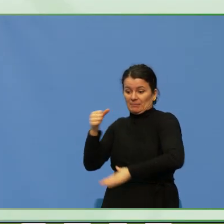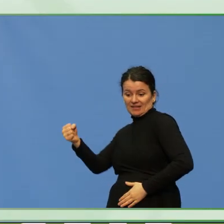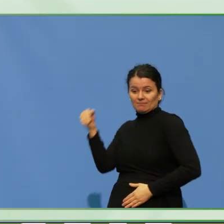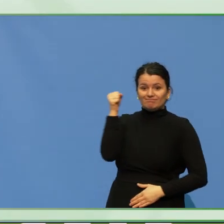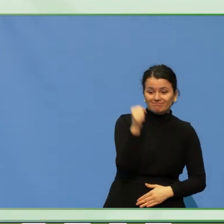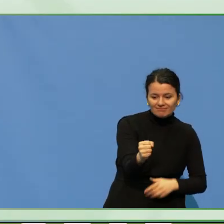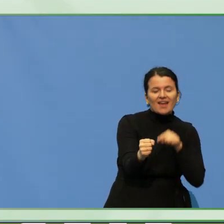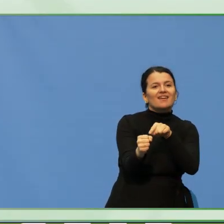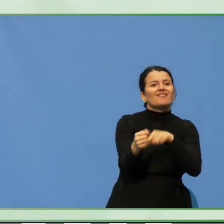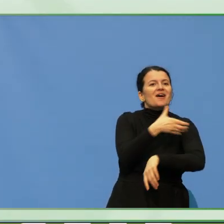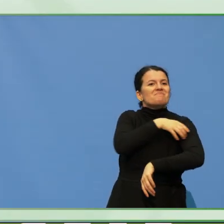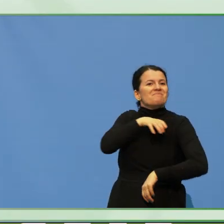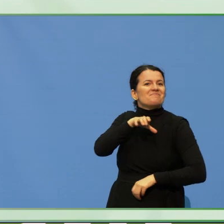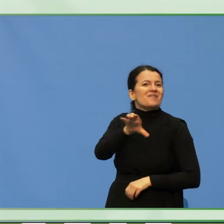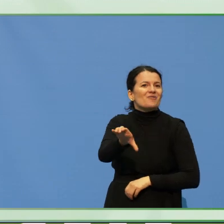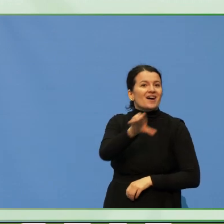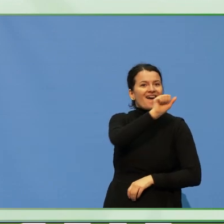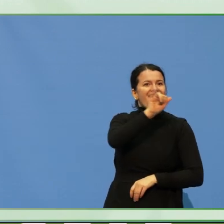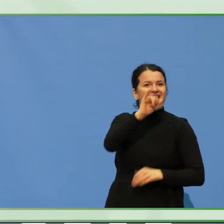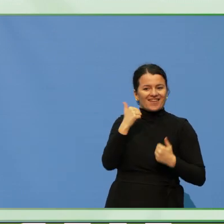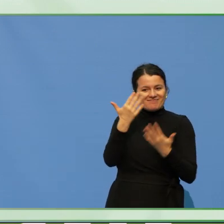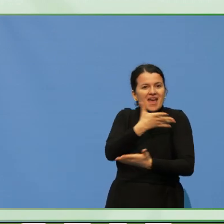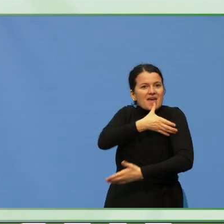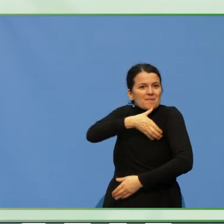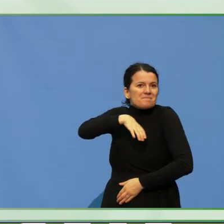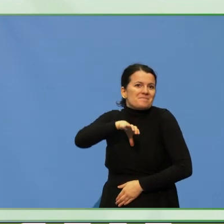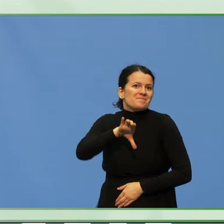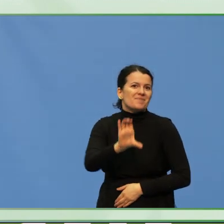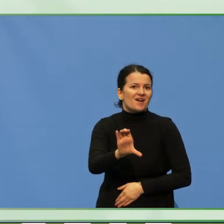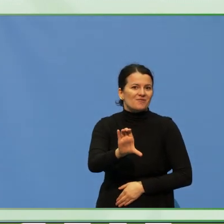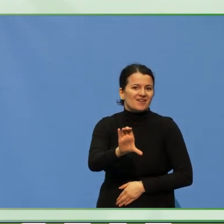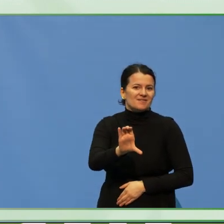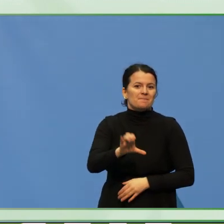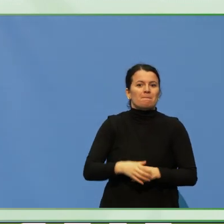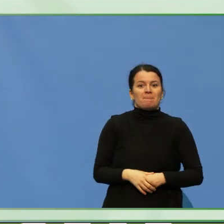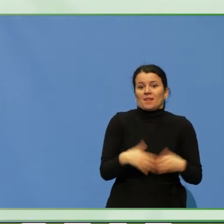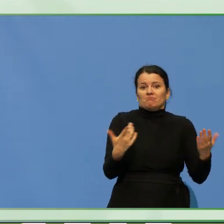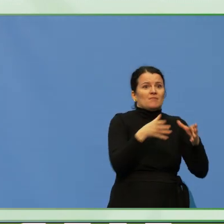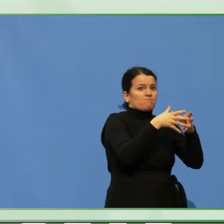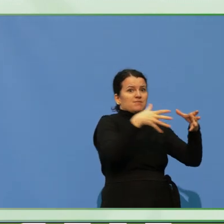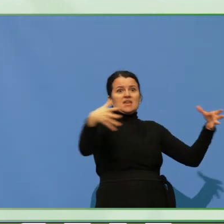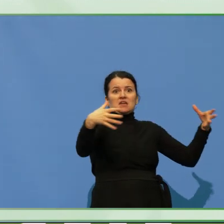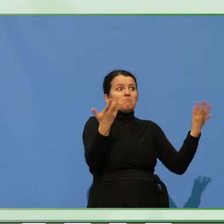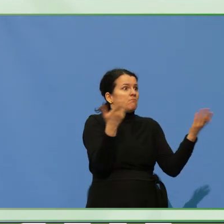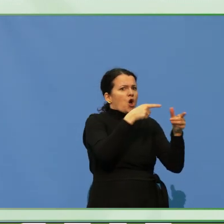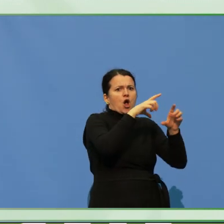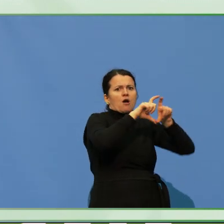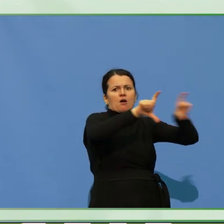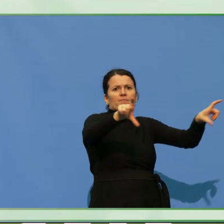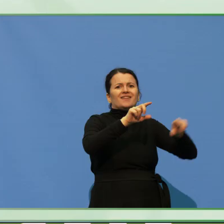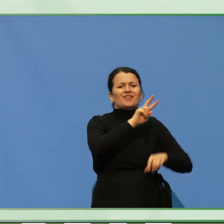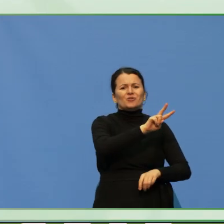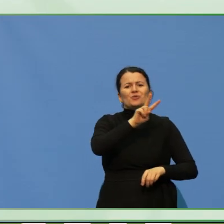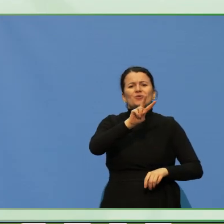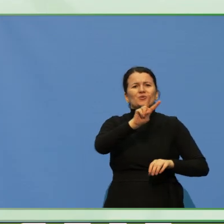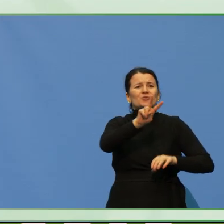228,000 globally, those are utterly essential to make sure that what you build as an output is